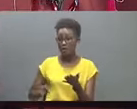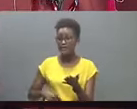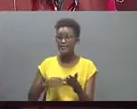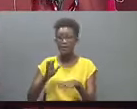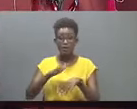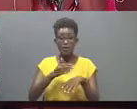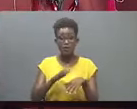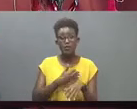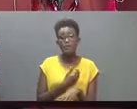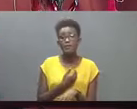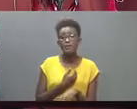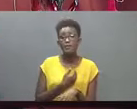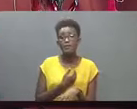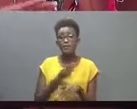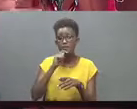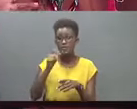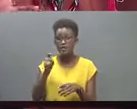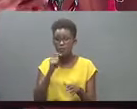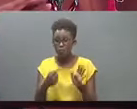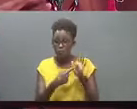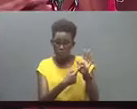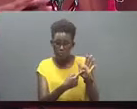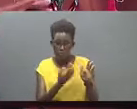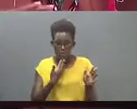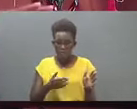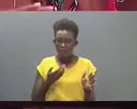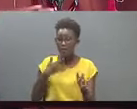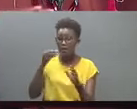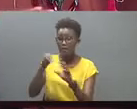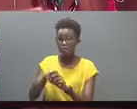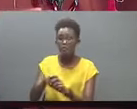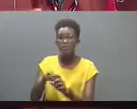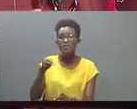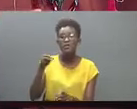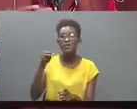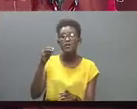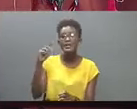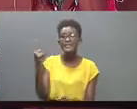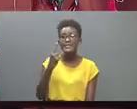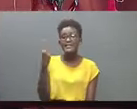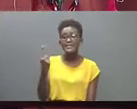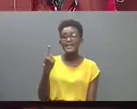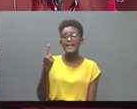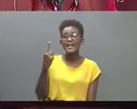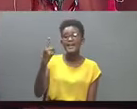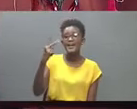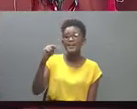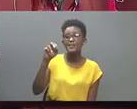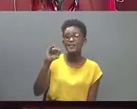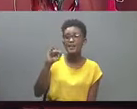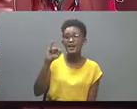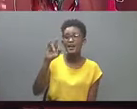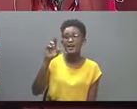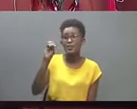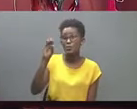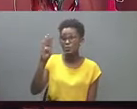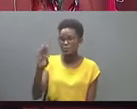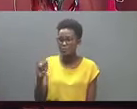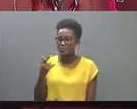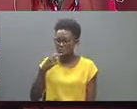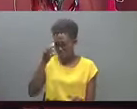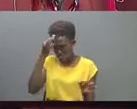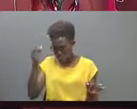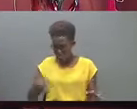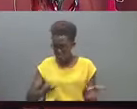Itangazamakuru ryagaragaje ikibazo cyabo. And I was in the city of Nairobi. Nari ndi mu mujyi wa Nairobi. And I decided to go and see.